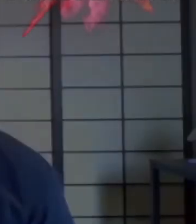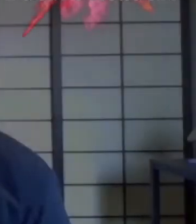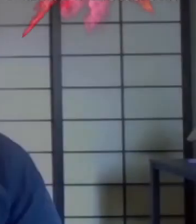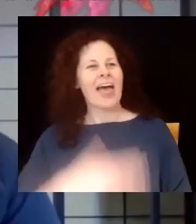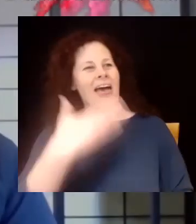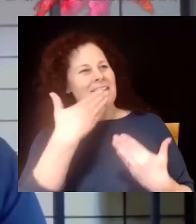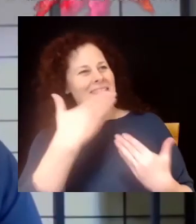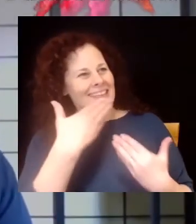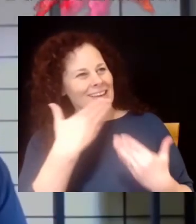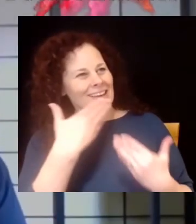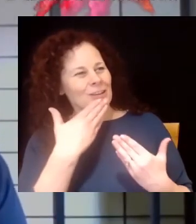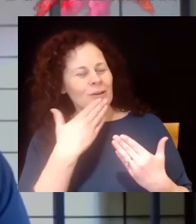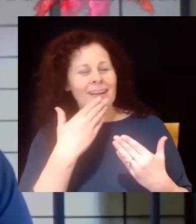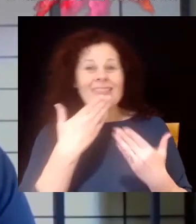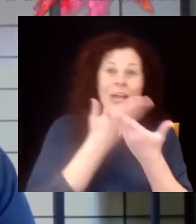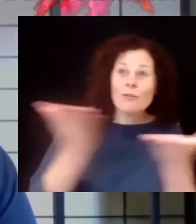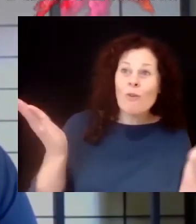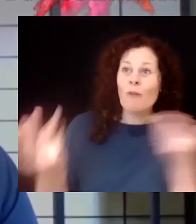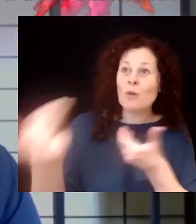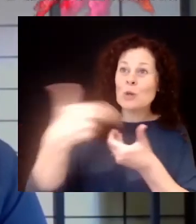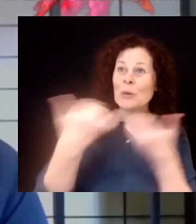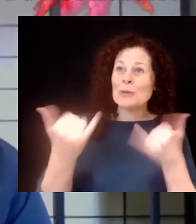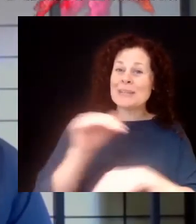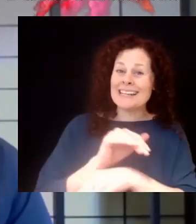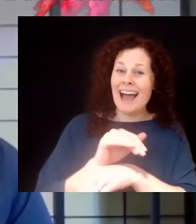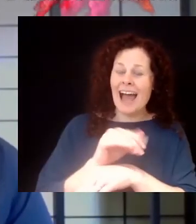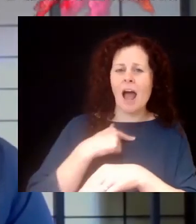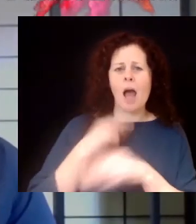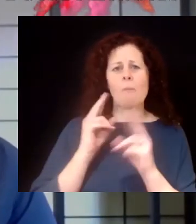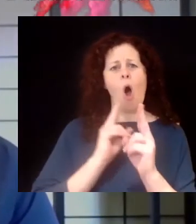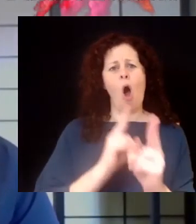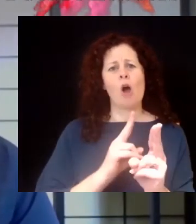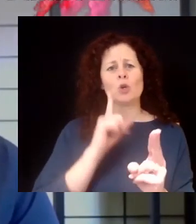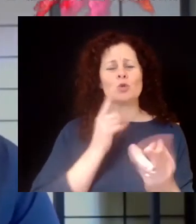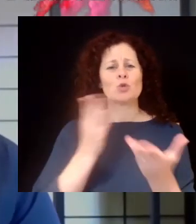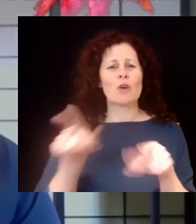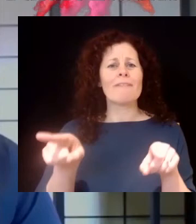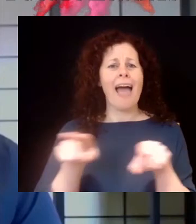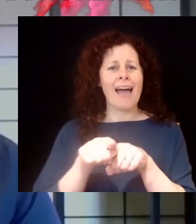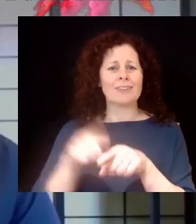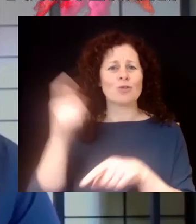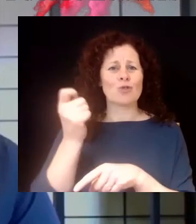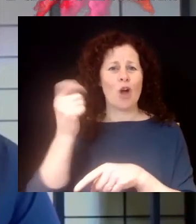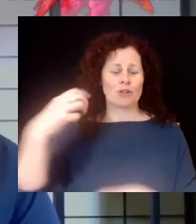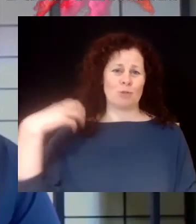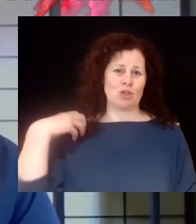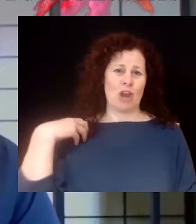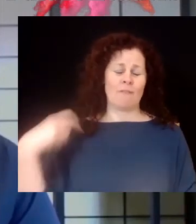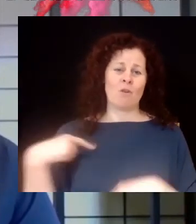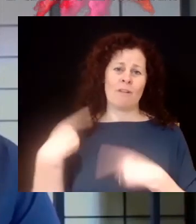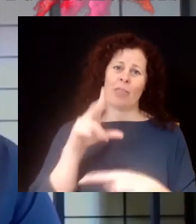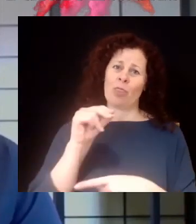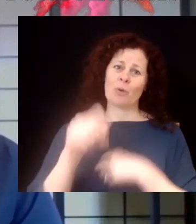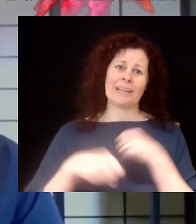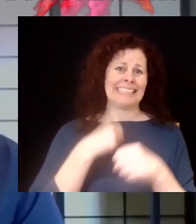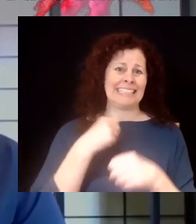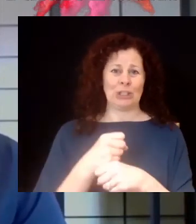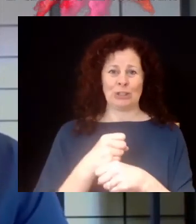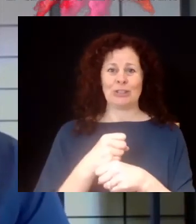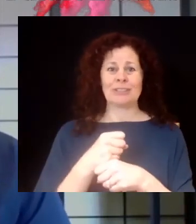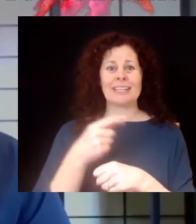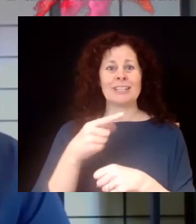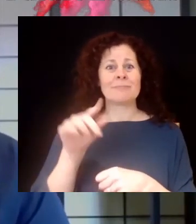Thanks, Ernesto and Louise, and thanks to all of you for joining us tonight. I know I'm honored to serve as GSBA Scholarship Fund Chair and on the Board of